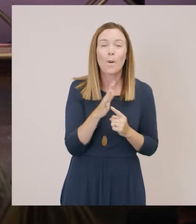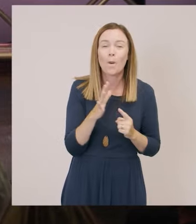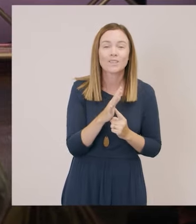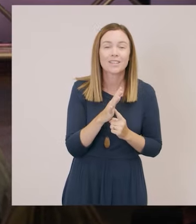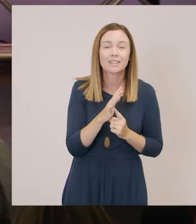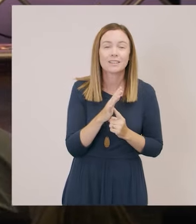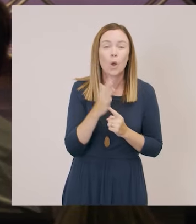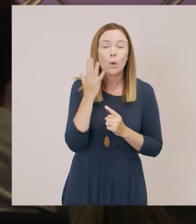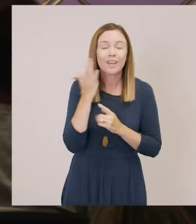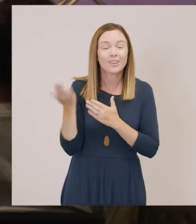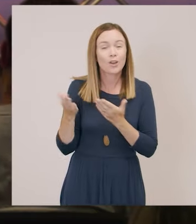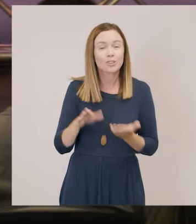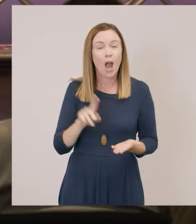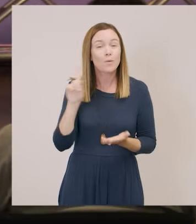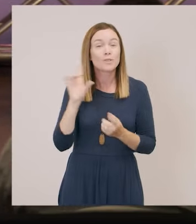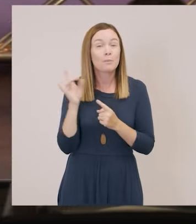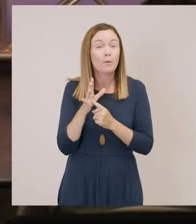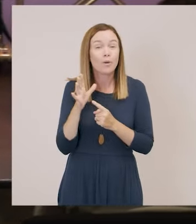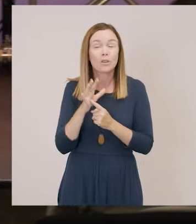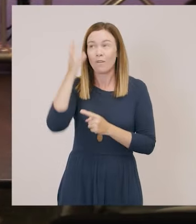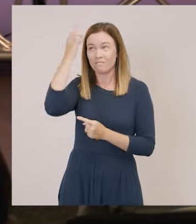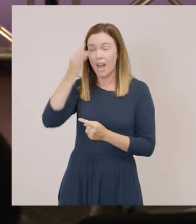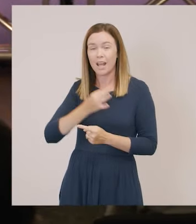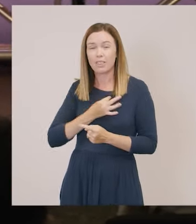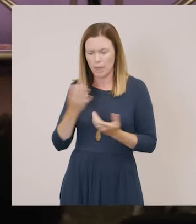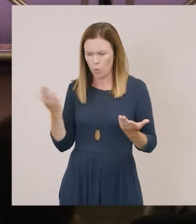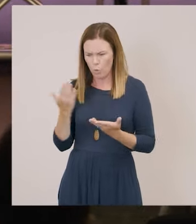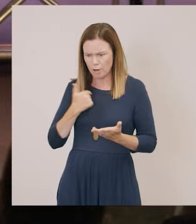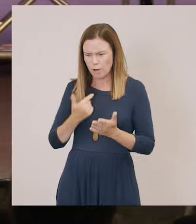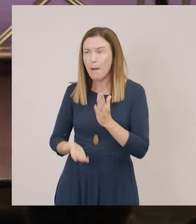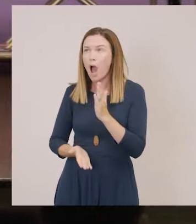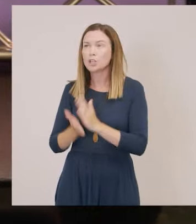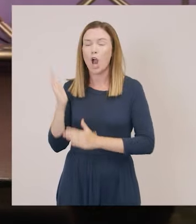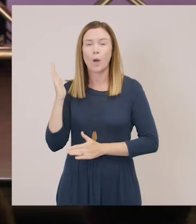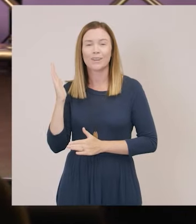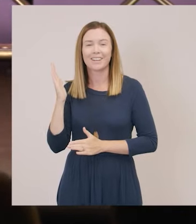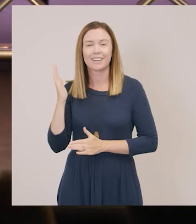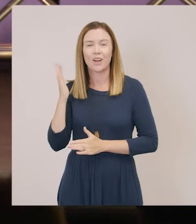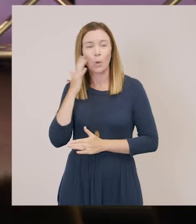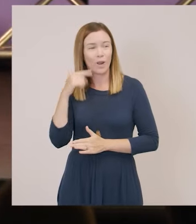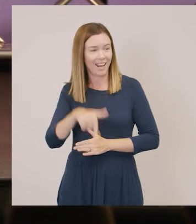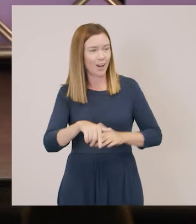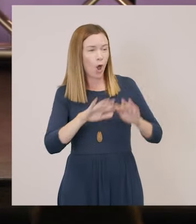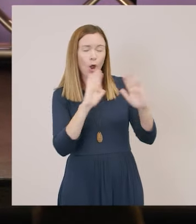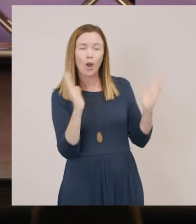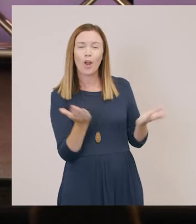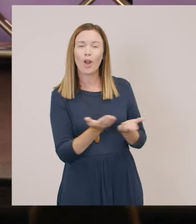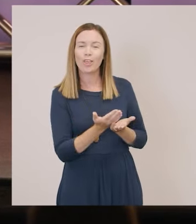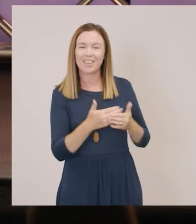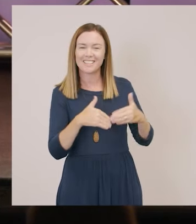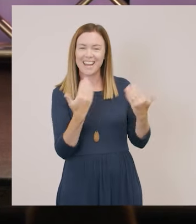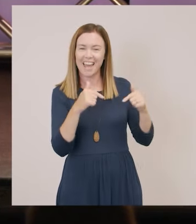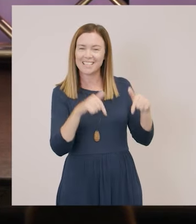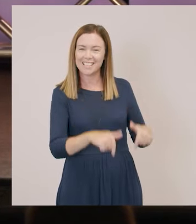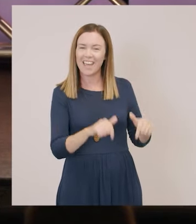What's important is your faith. Where are you going when these days on earth are